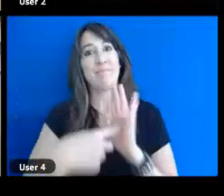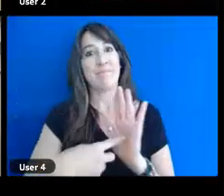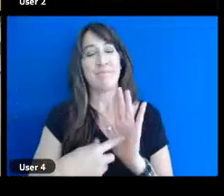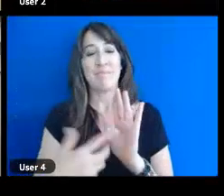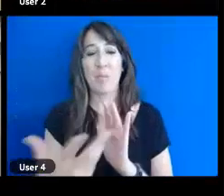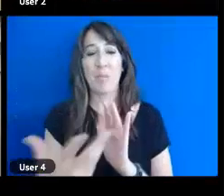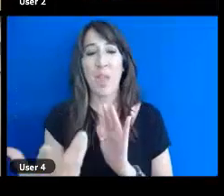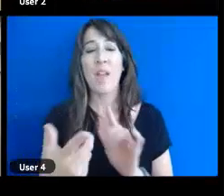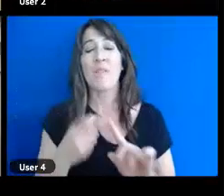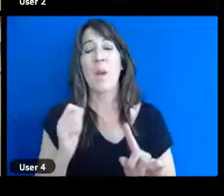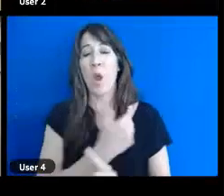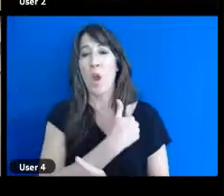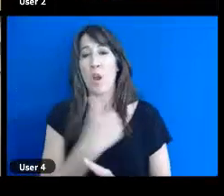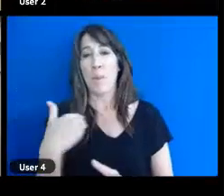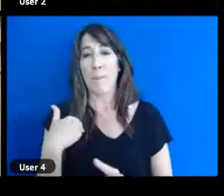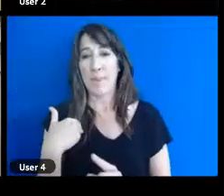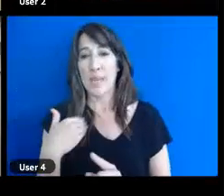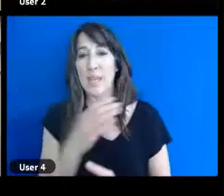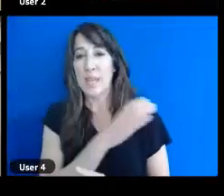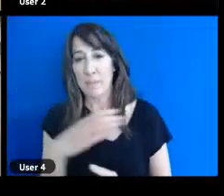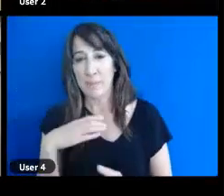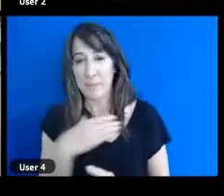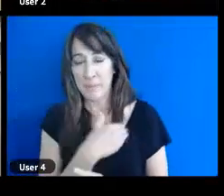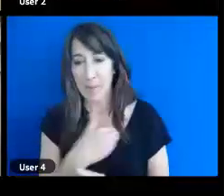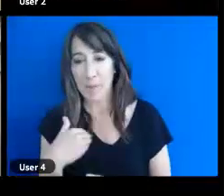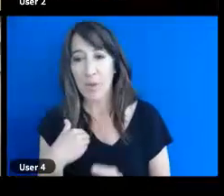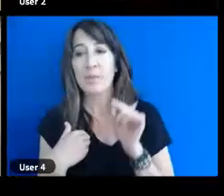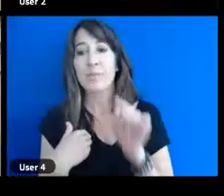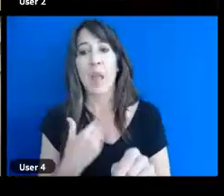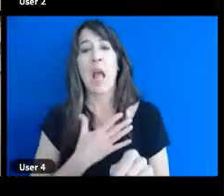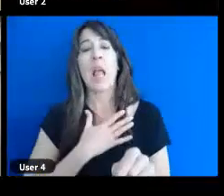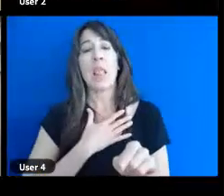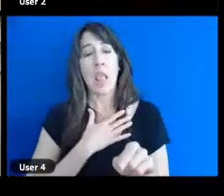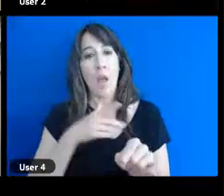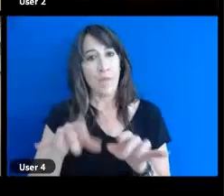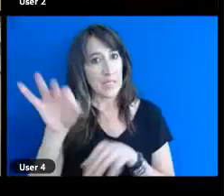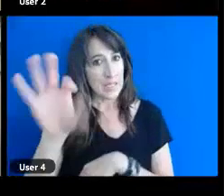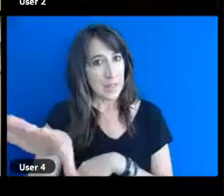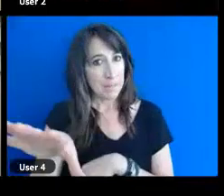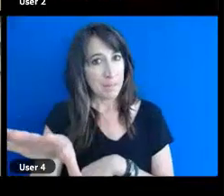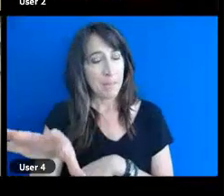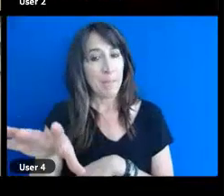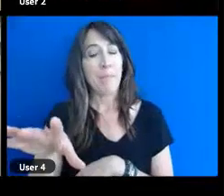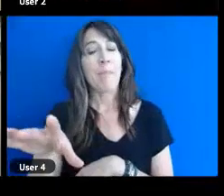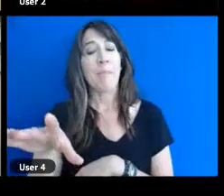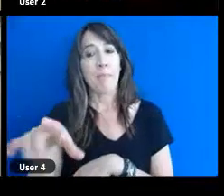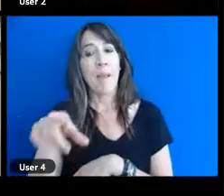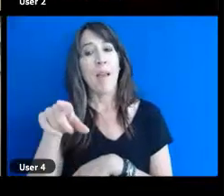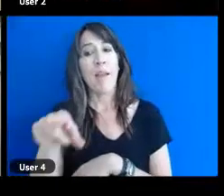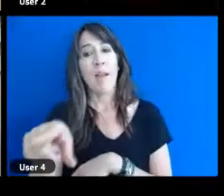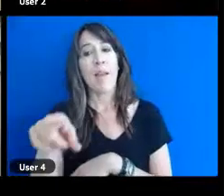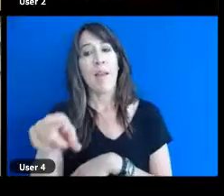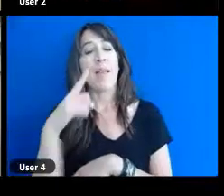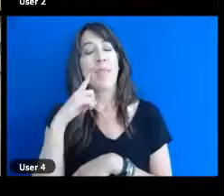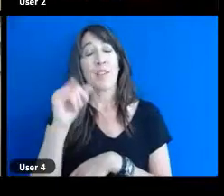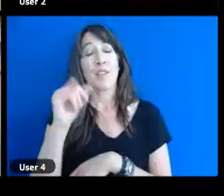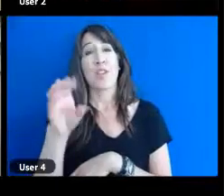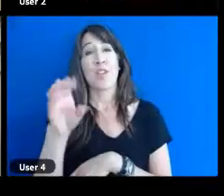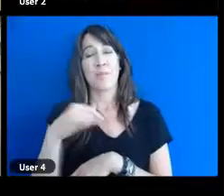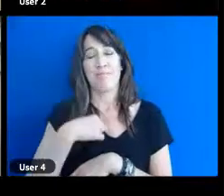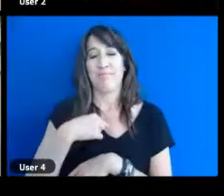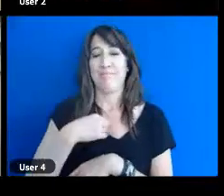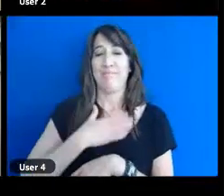are a number of tips that really stood out from the steering committee members. And this is one that I love, and I think it's